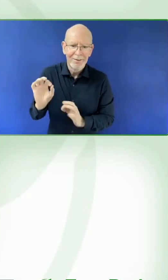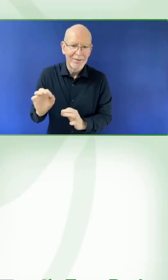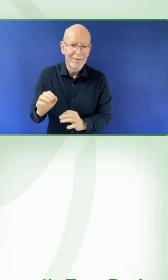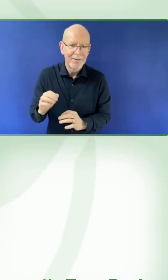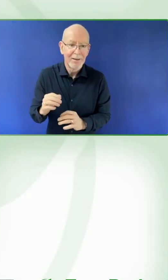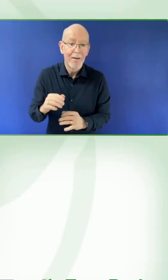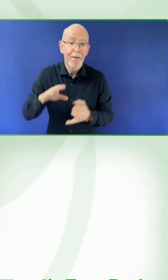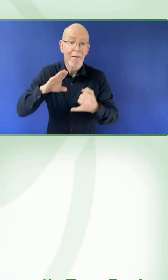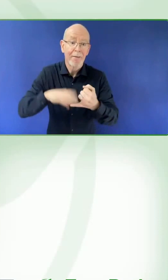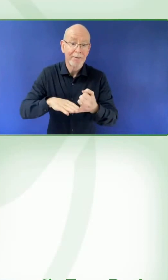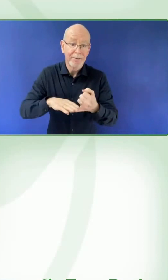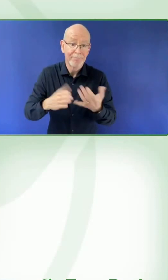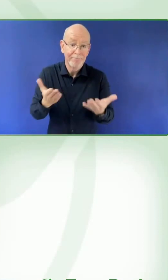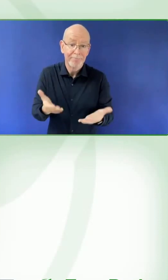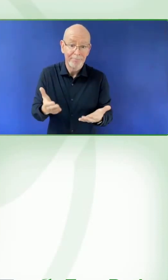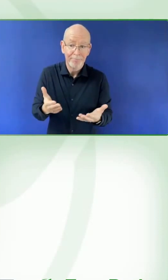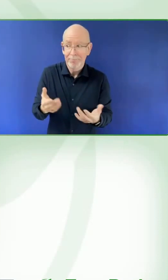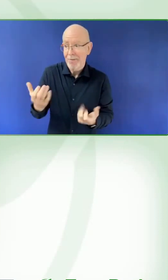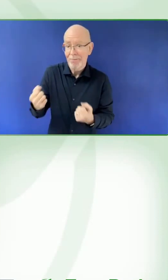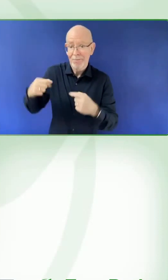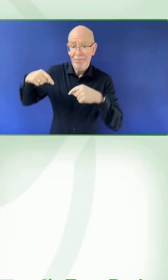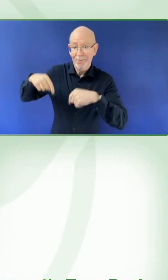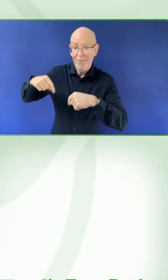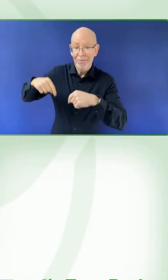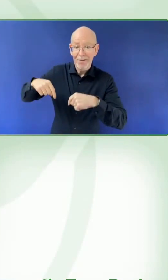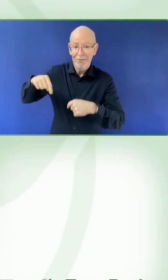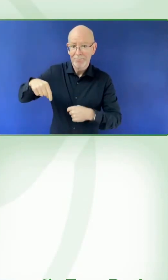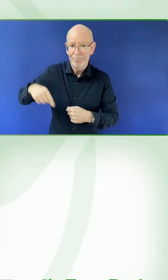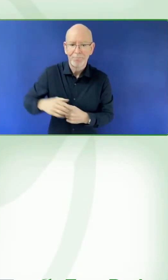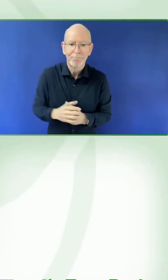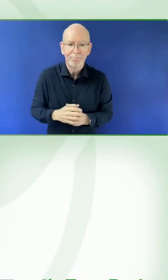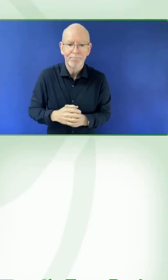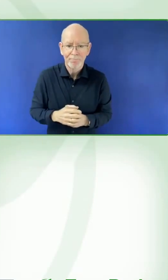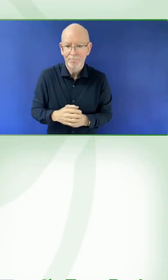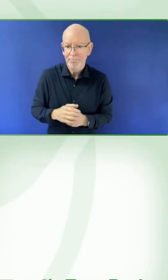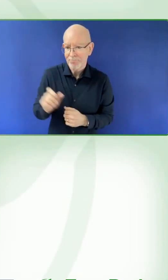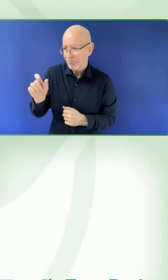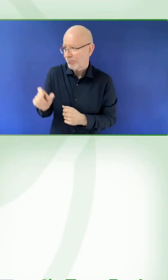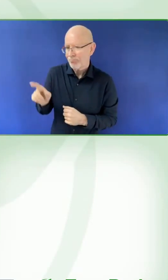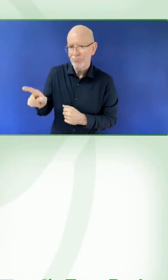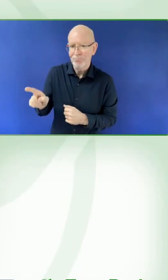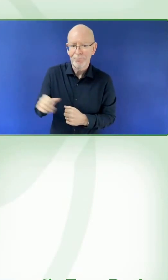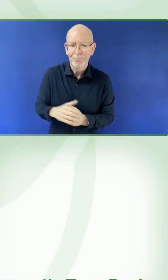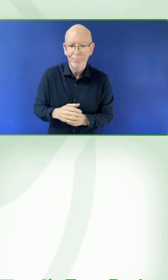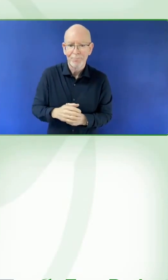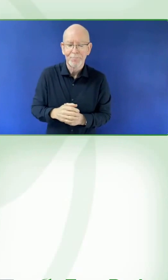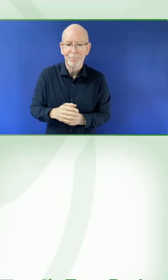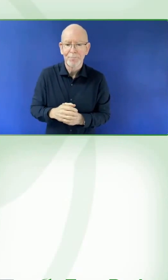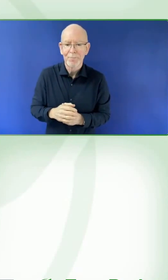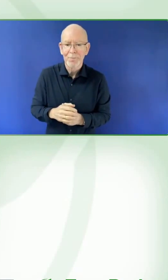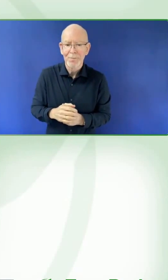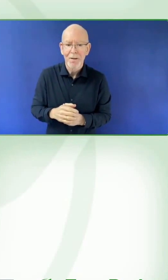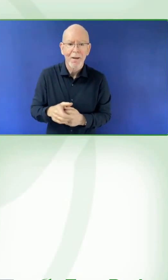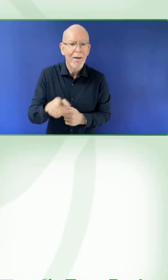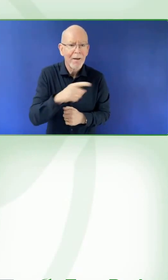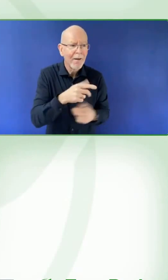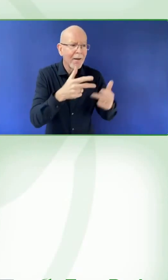Christo Velkov comes from Special Olympics in Belgium and is going to talk